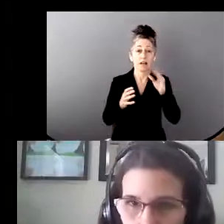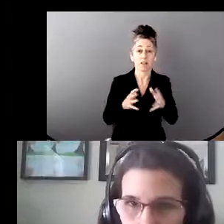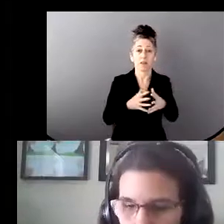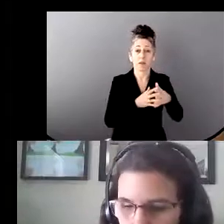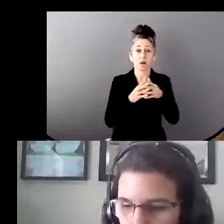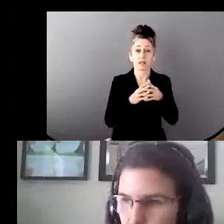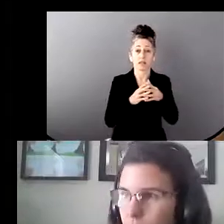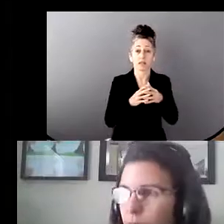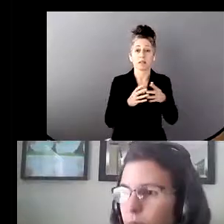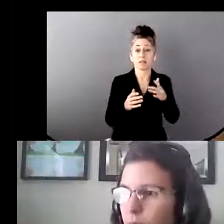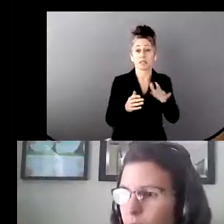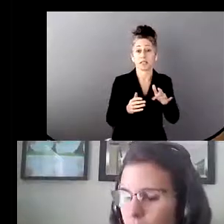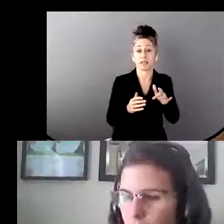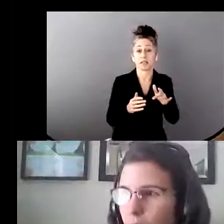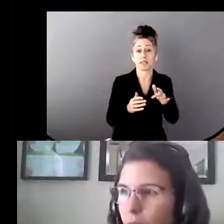adequate housing.